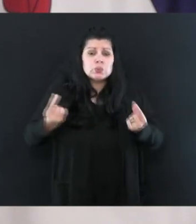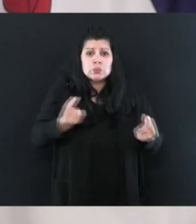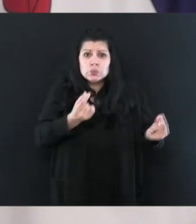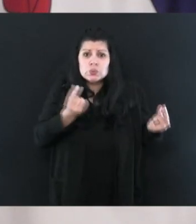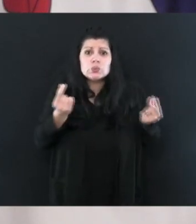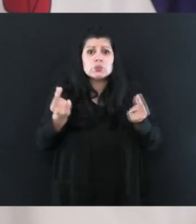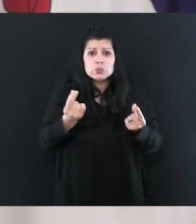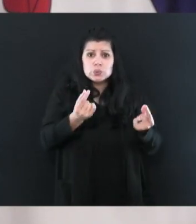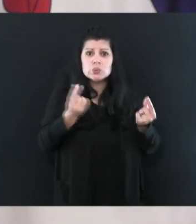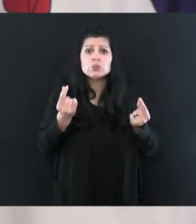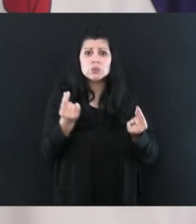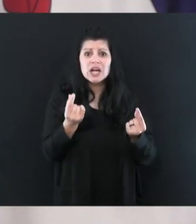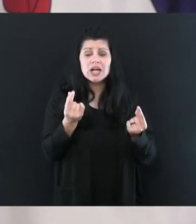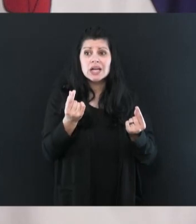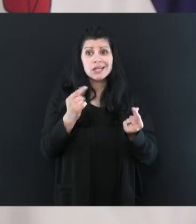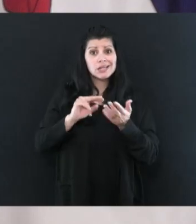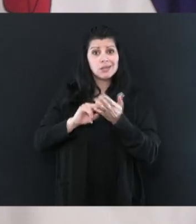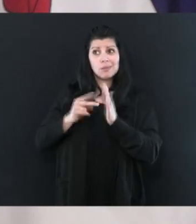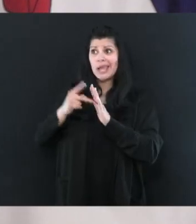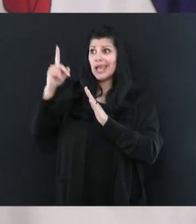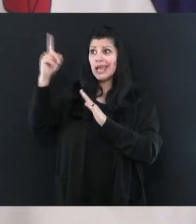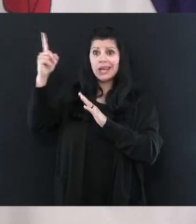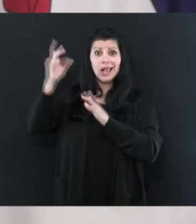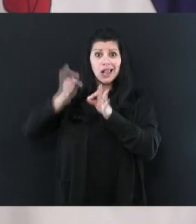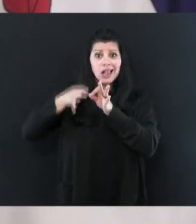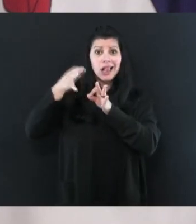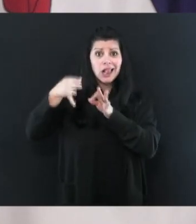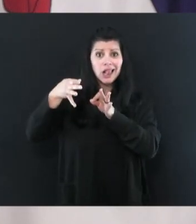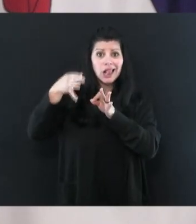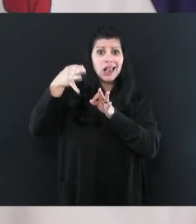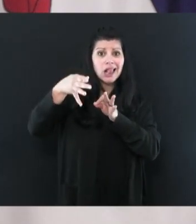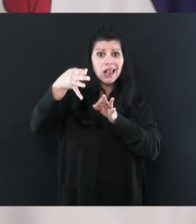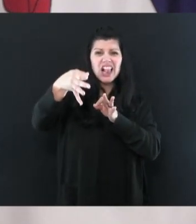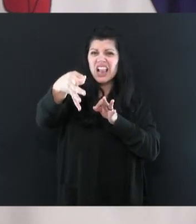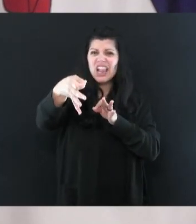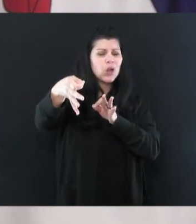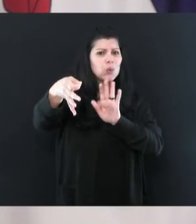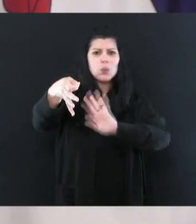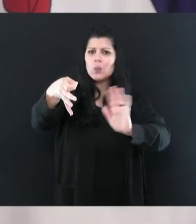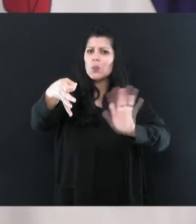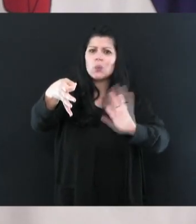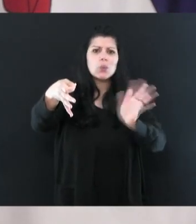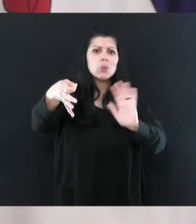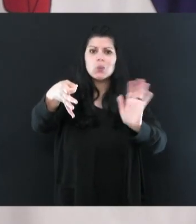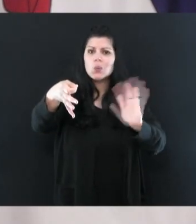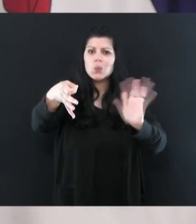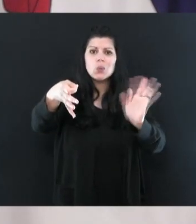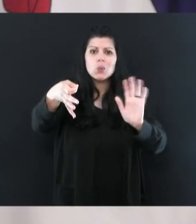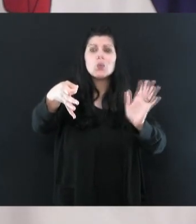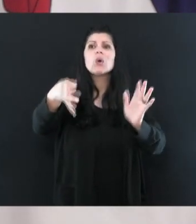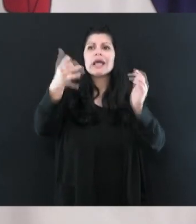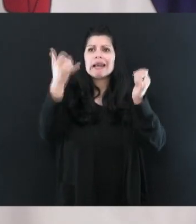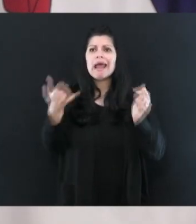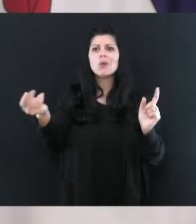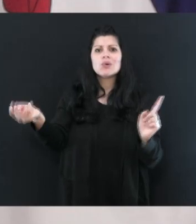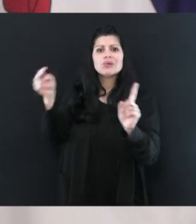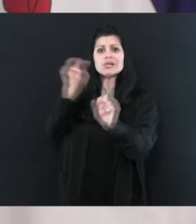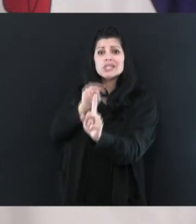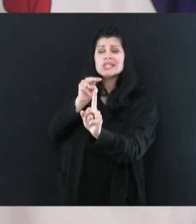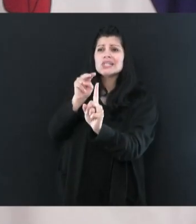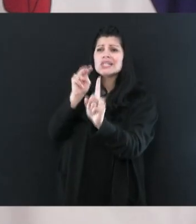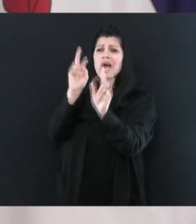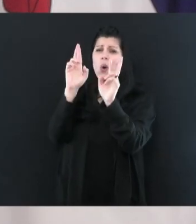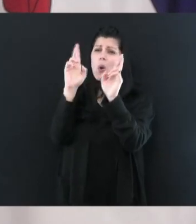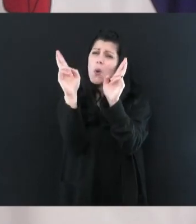of postponing it, terrible. I just think that's not good. So from the standpoint of a hope in